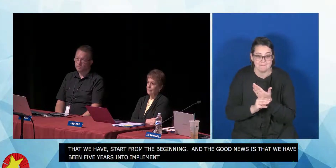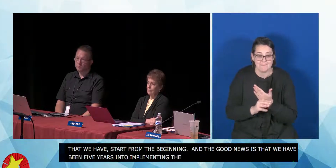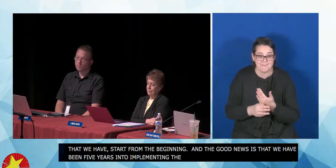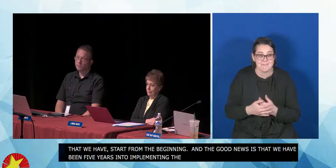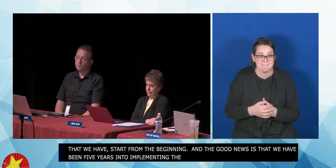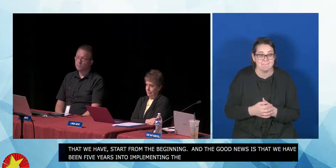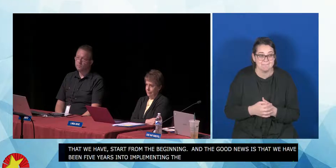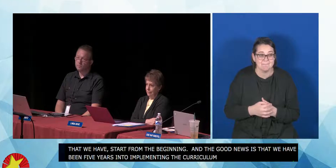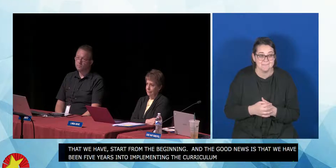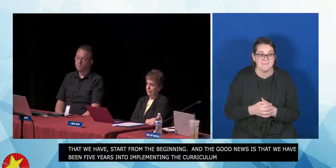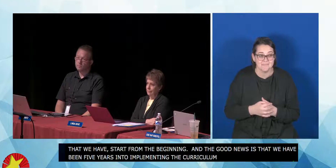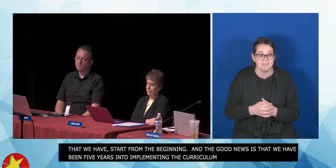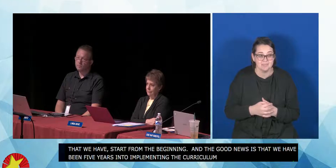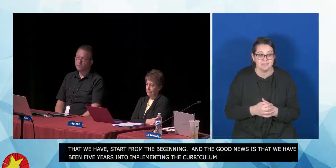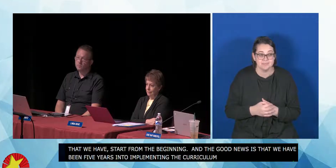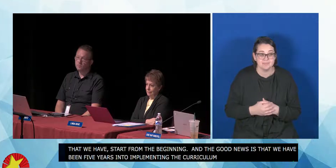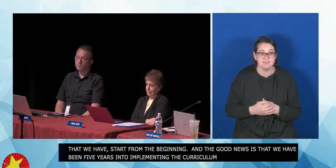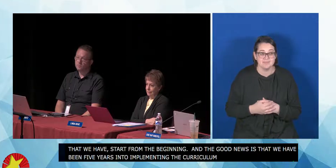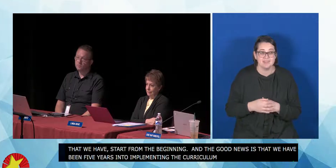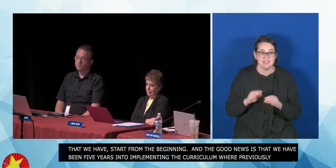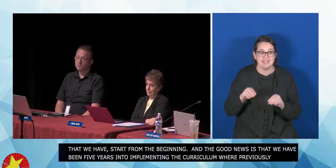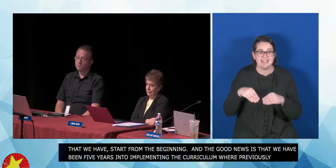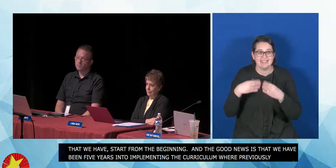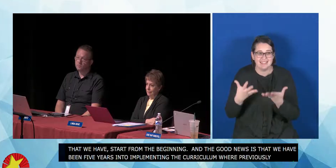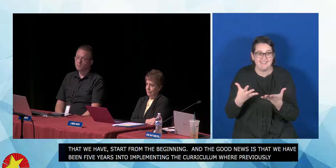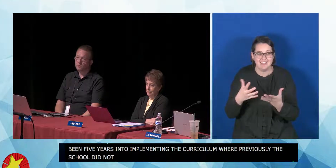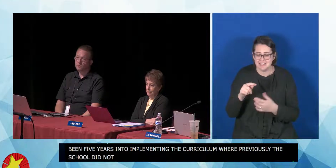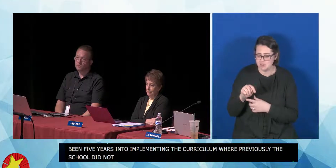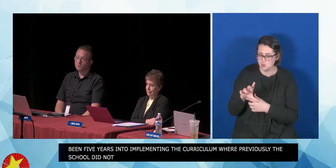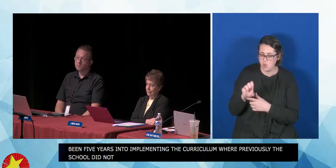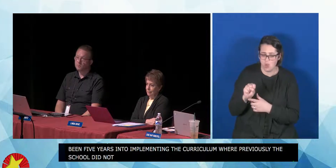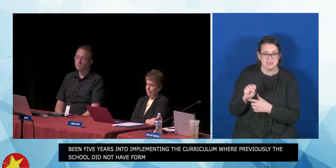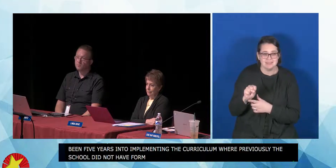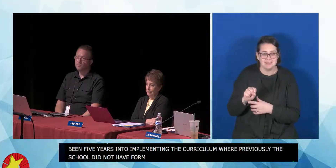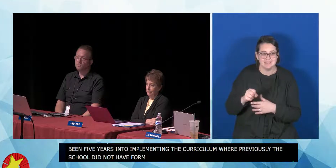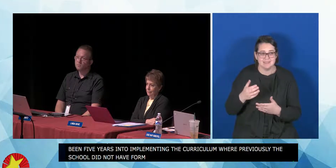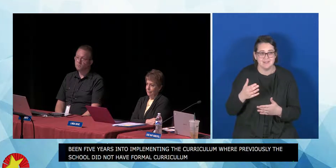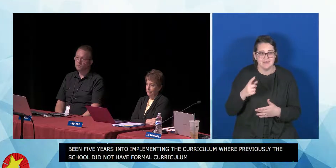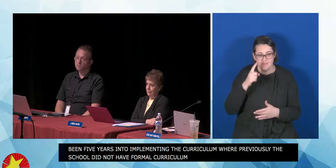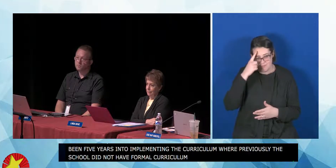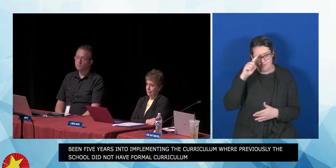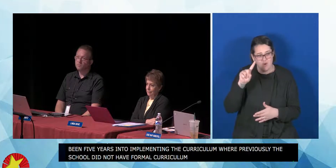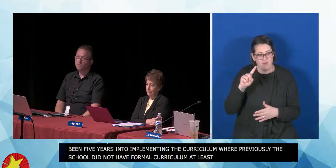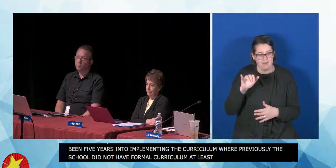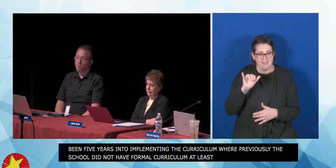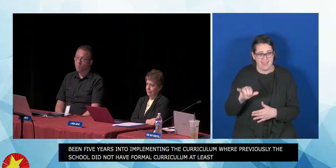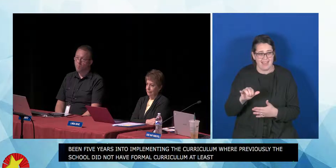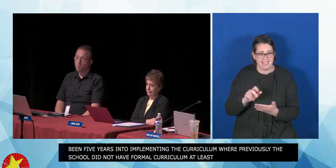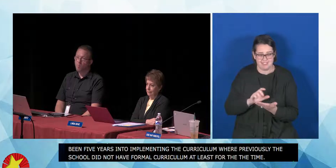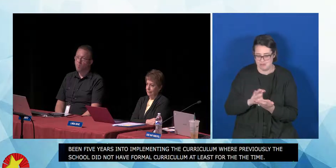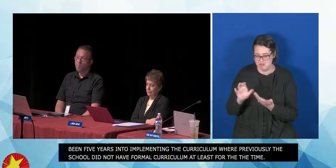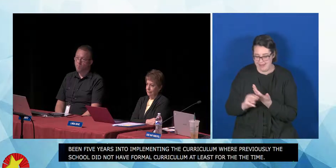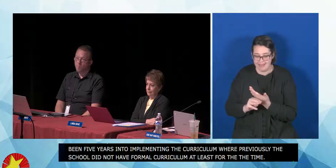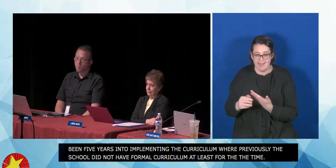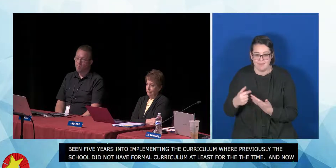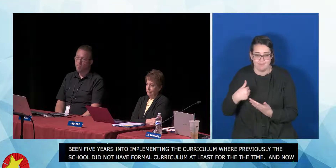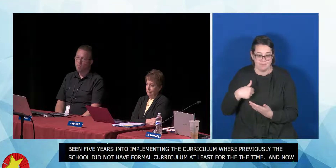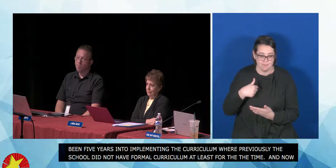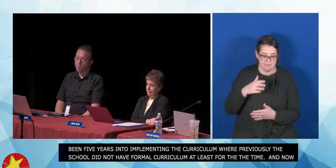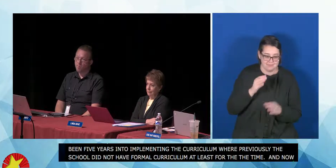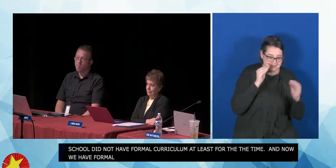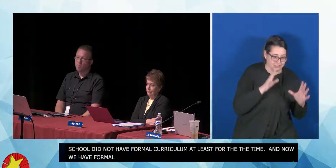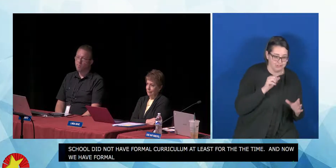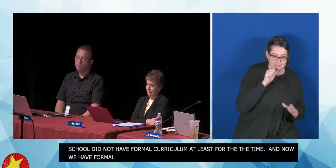have formal curriculum, at least for a time. Now we have formal curriculum in all